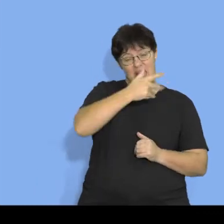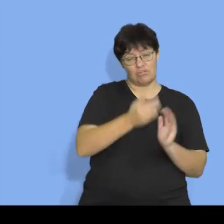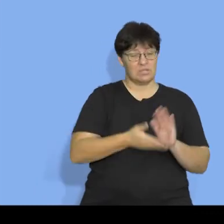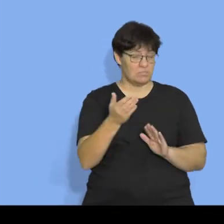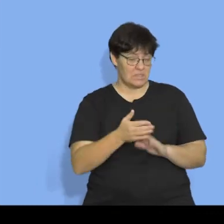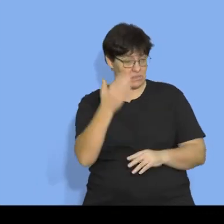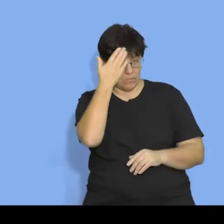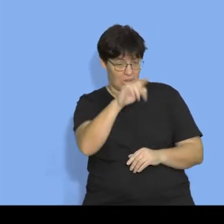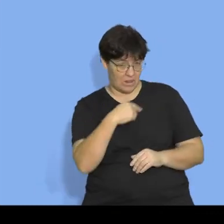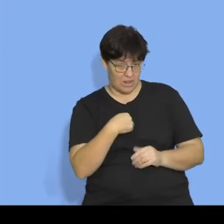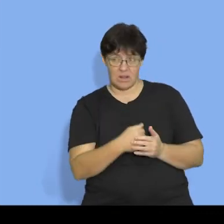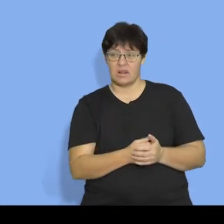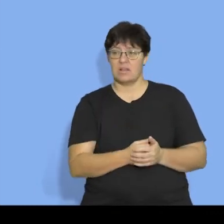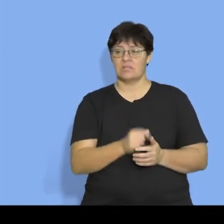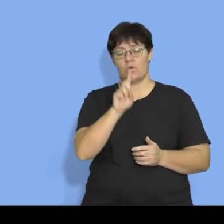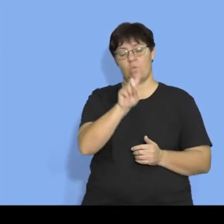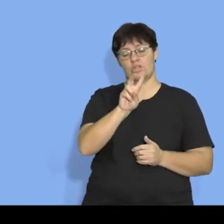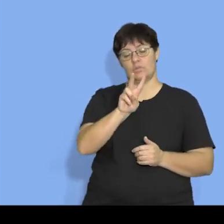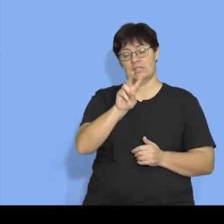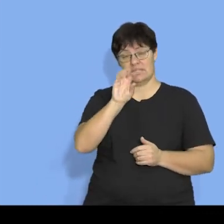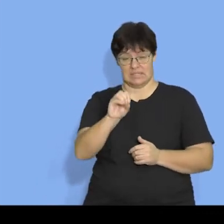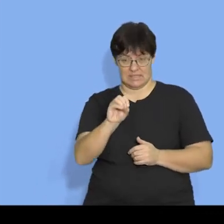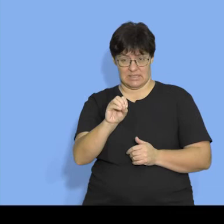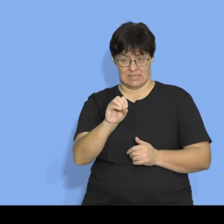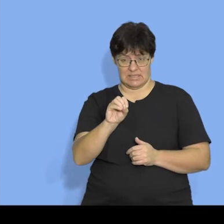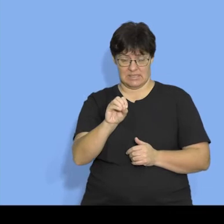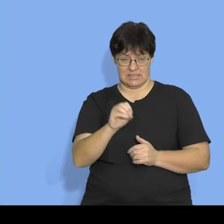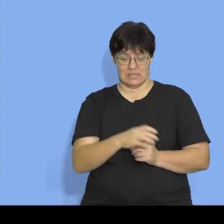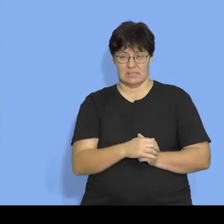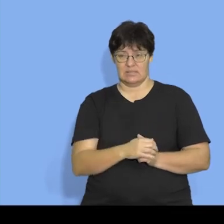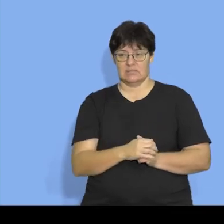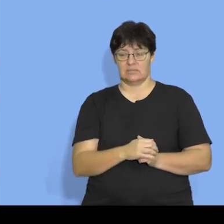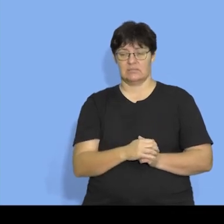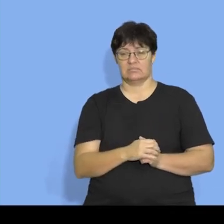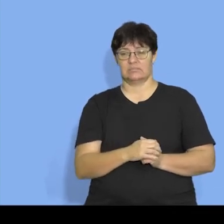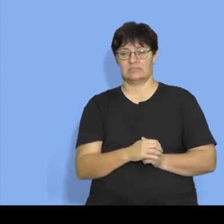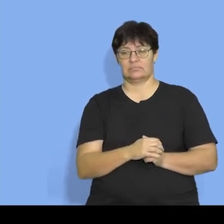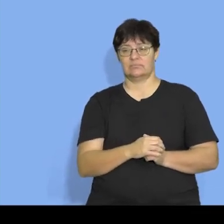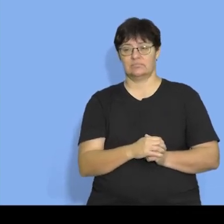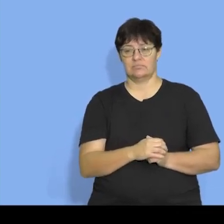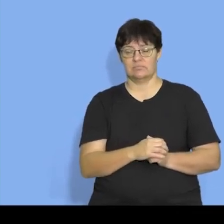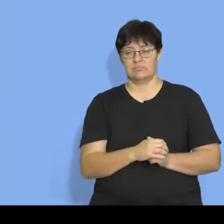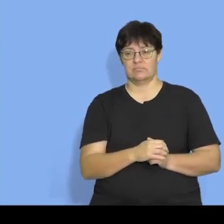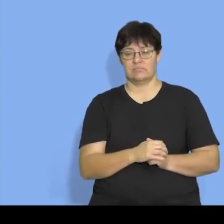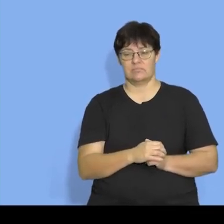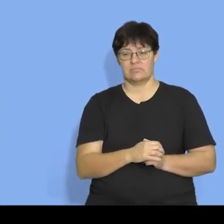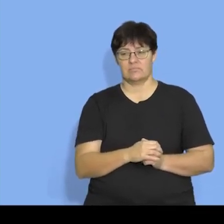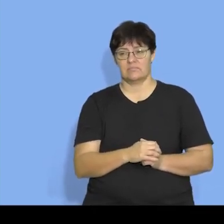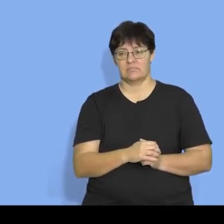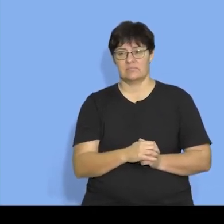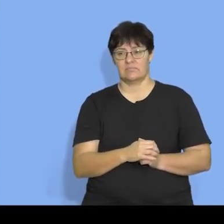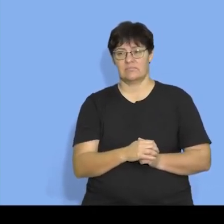Average speed, because that's what they're telling me, okay? Or they're saying speed at, so we can just say we know what the speed